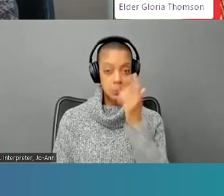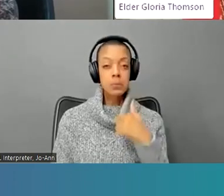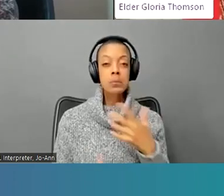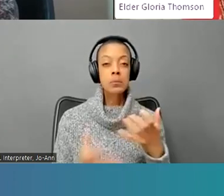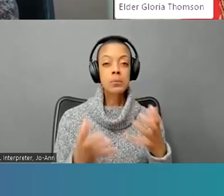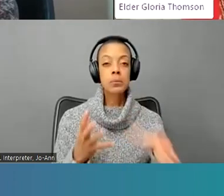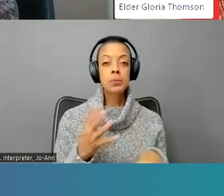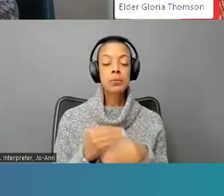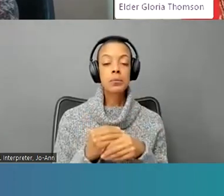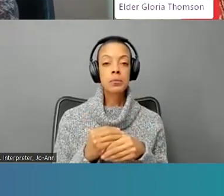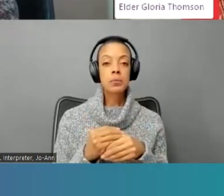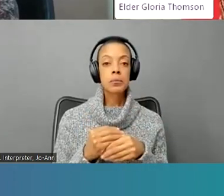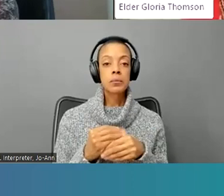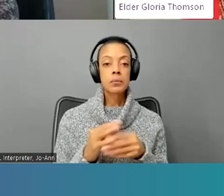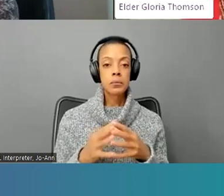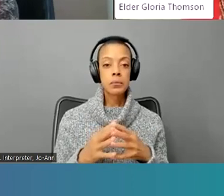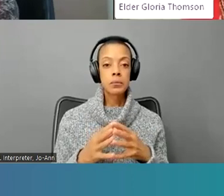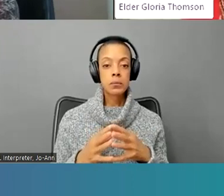we are here